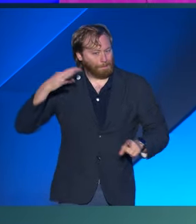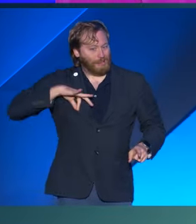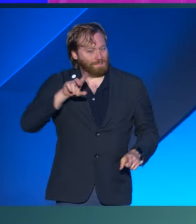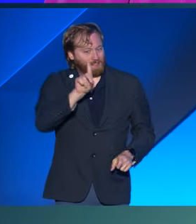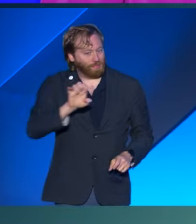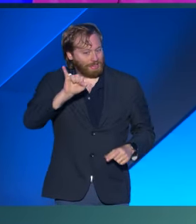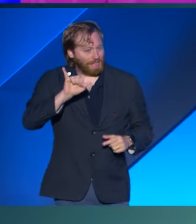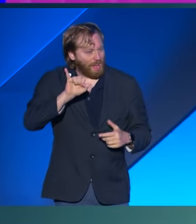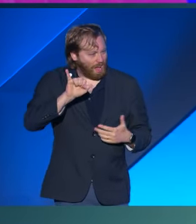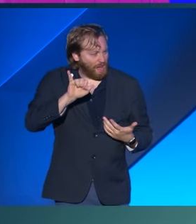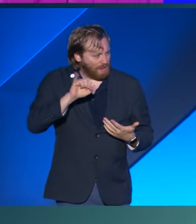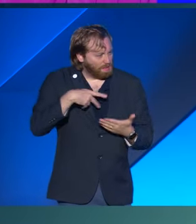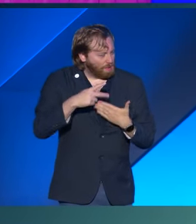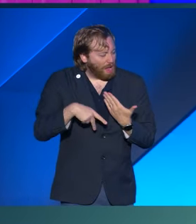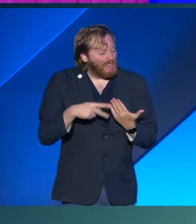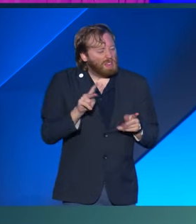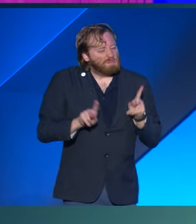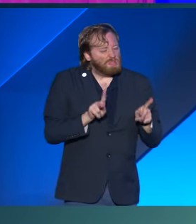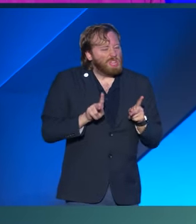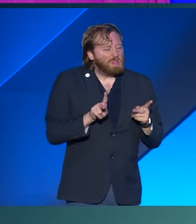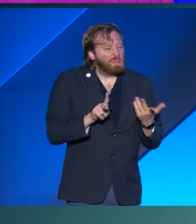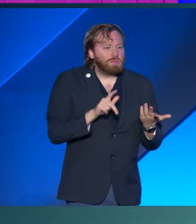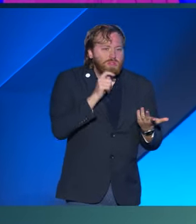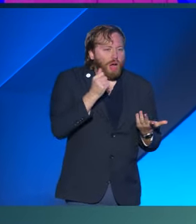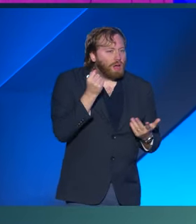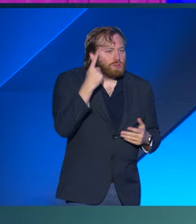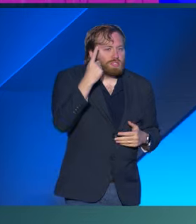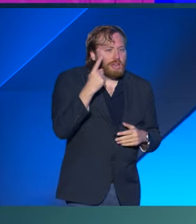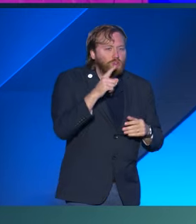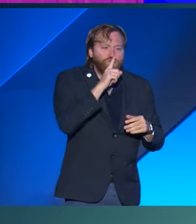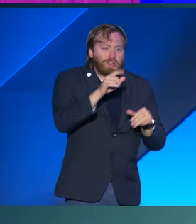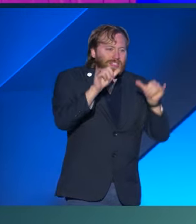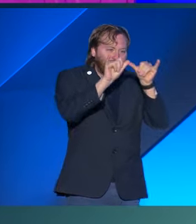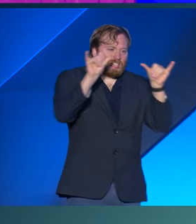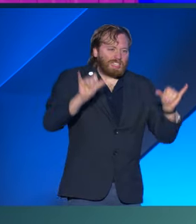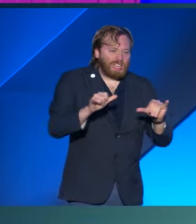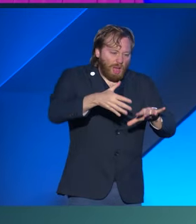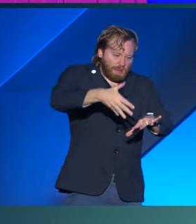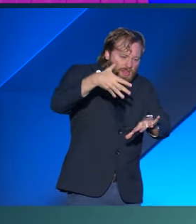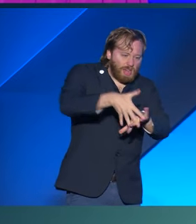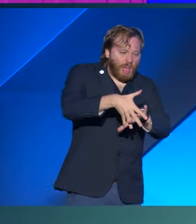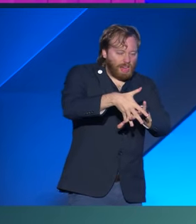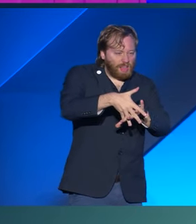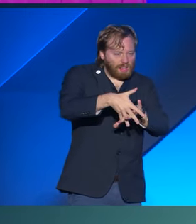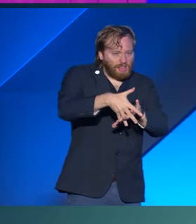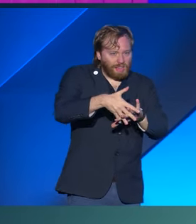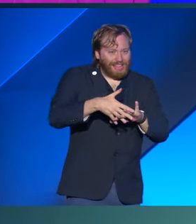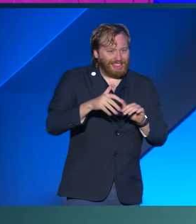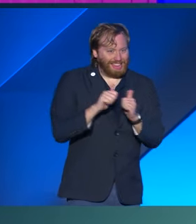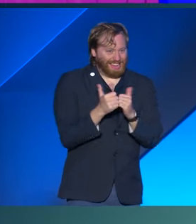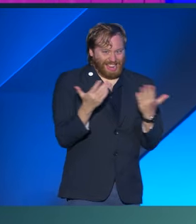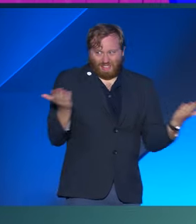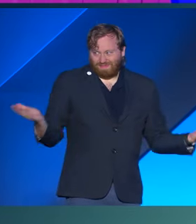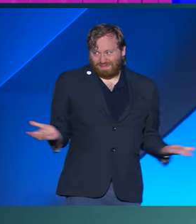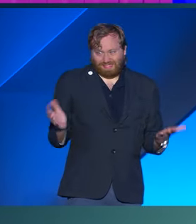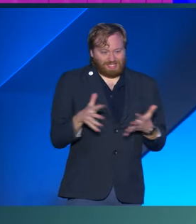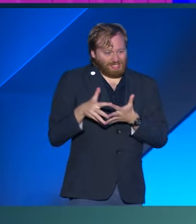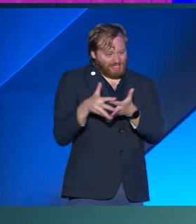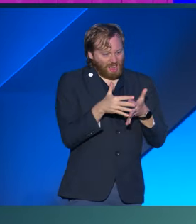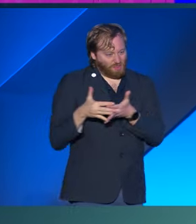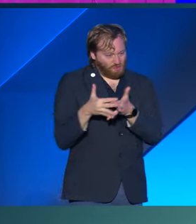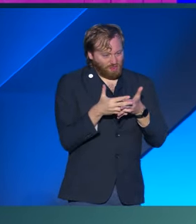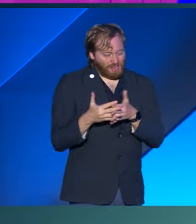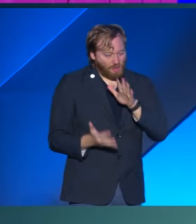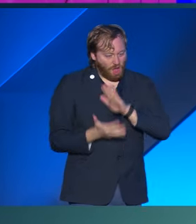people fail to realize that these issues are systemic and they're deeply embedded in how this country operates.